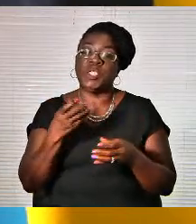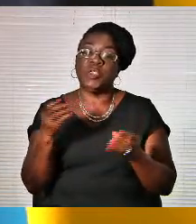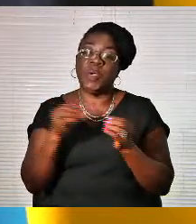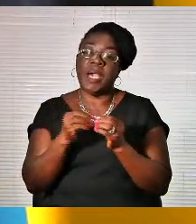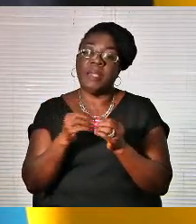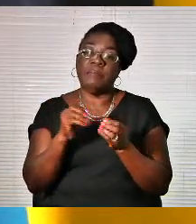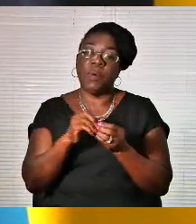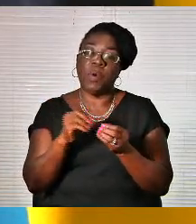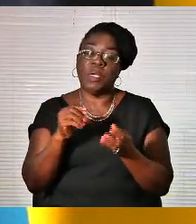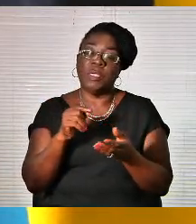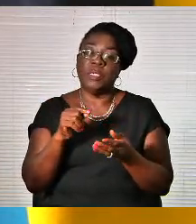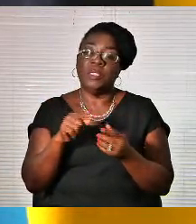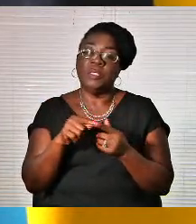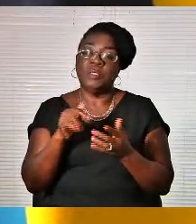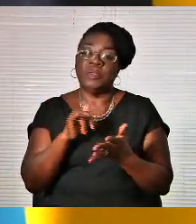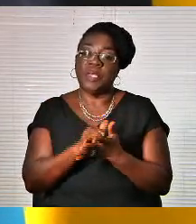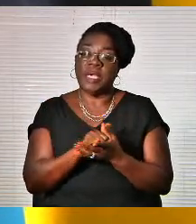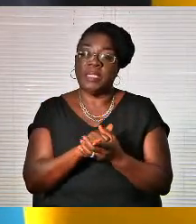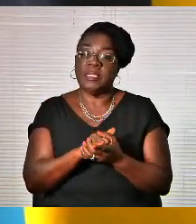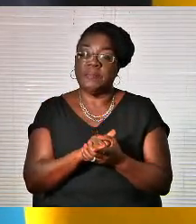that. If not,